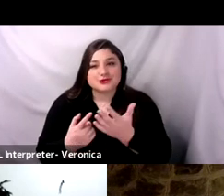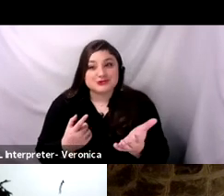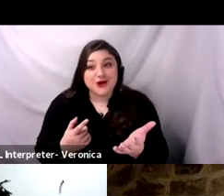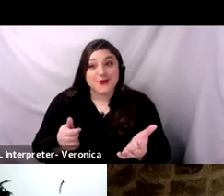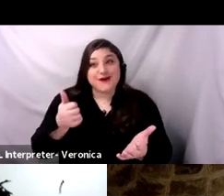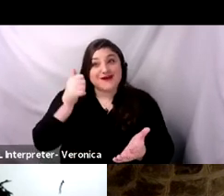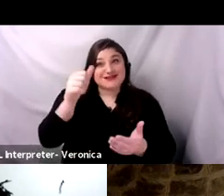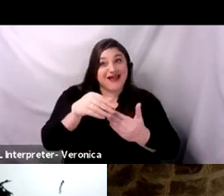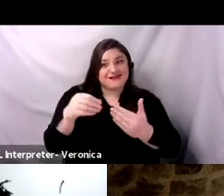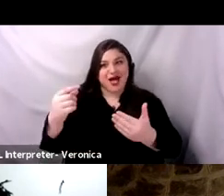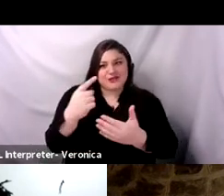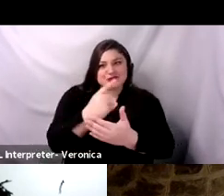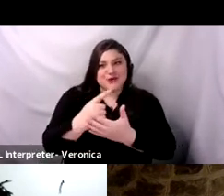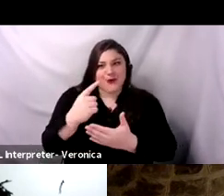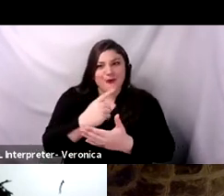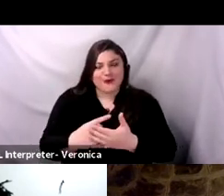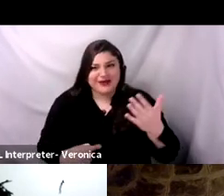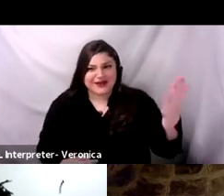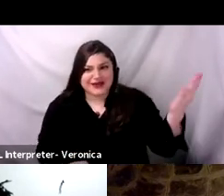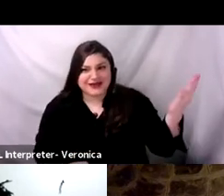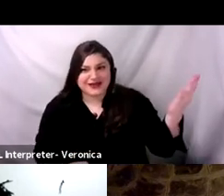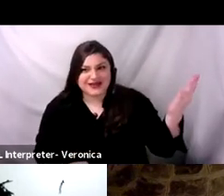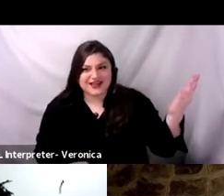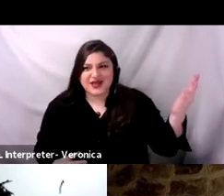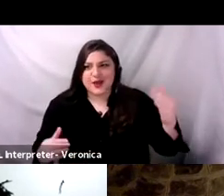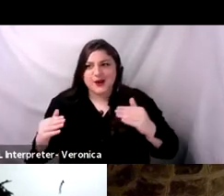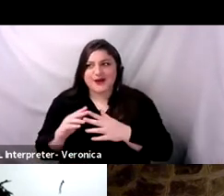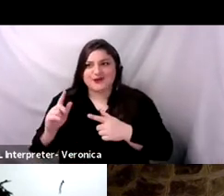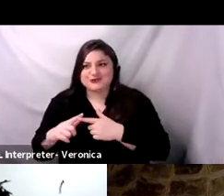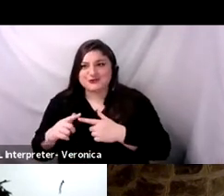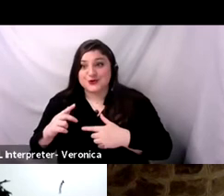$10 a week is far, far, far below that.